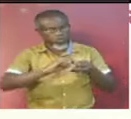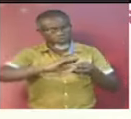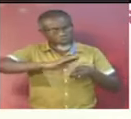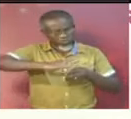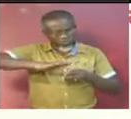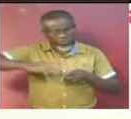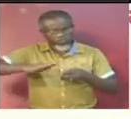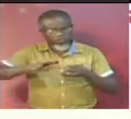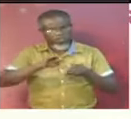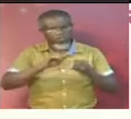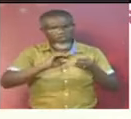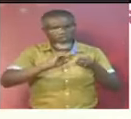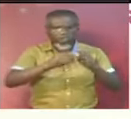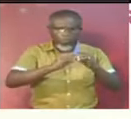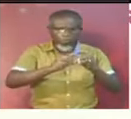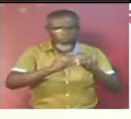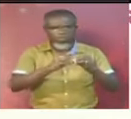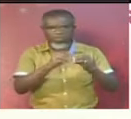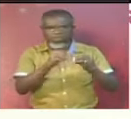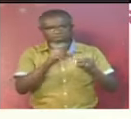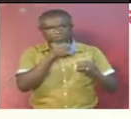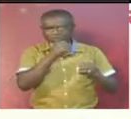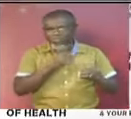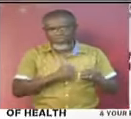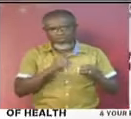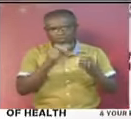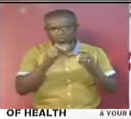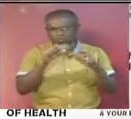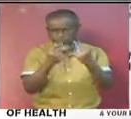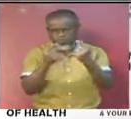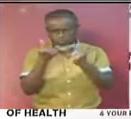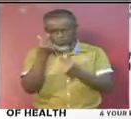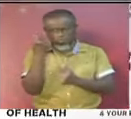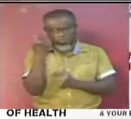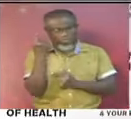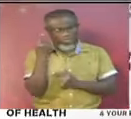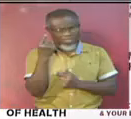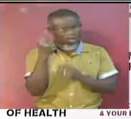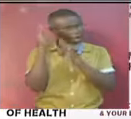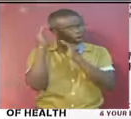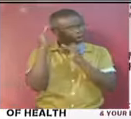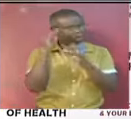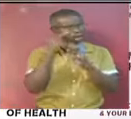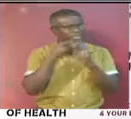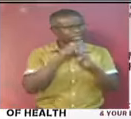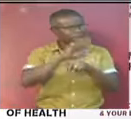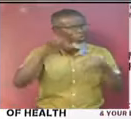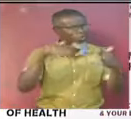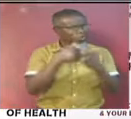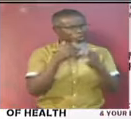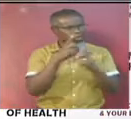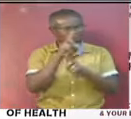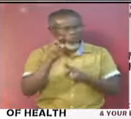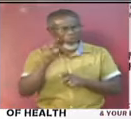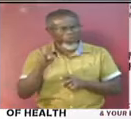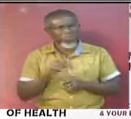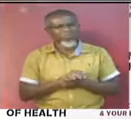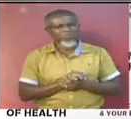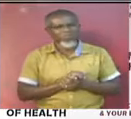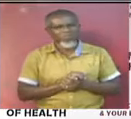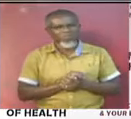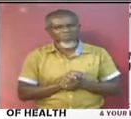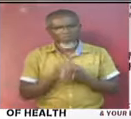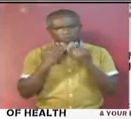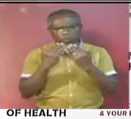happens. I believe I've answered all the questions or the parts of the question. I think you have. Thank you very much, Dr. Hines, and thank